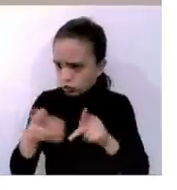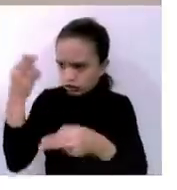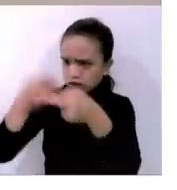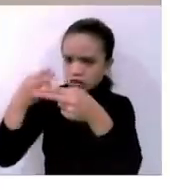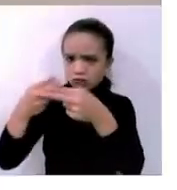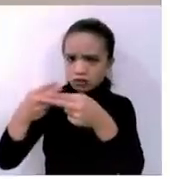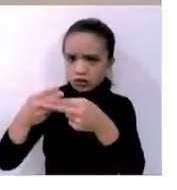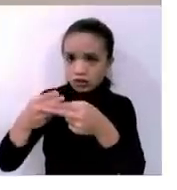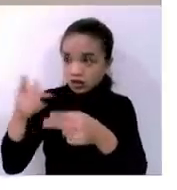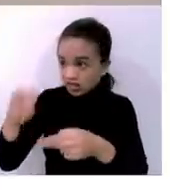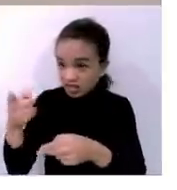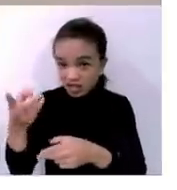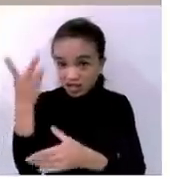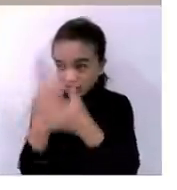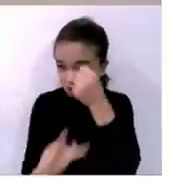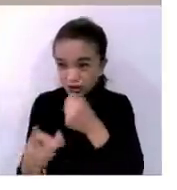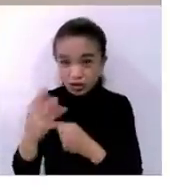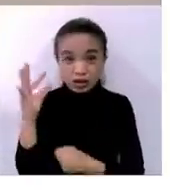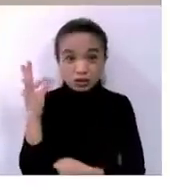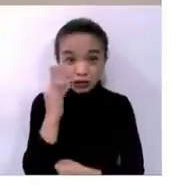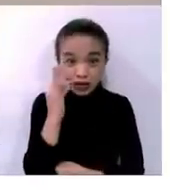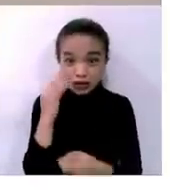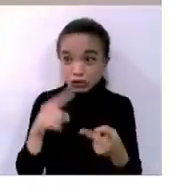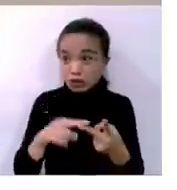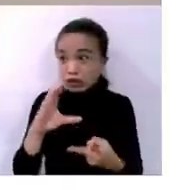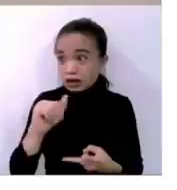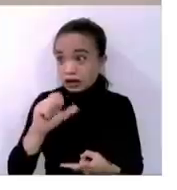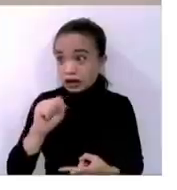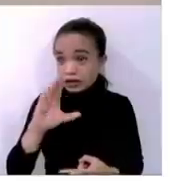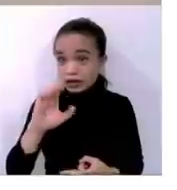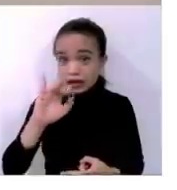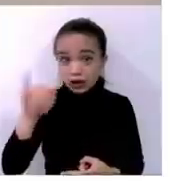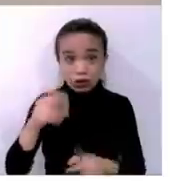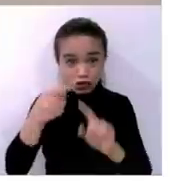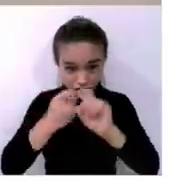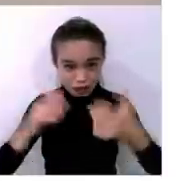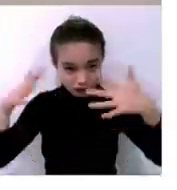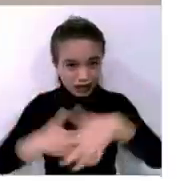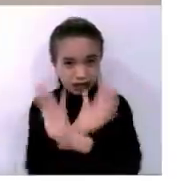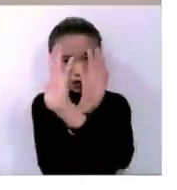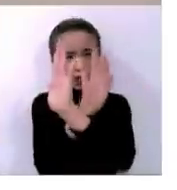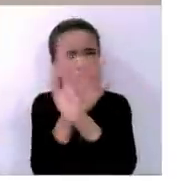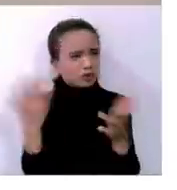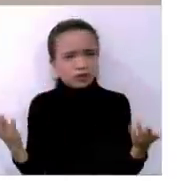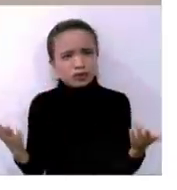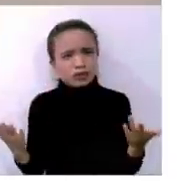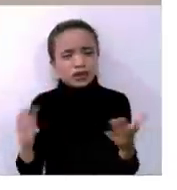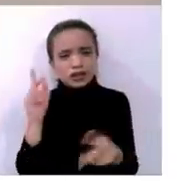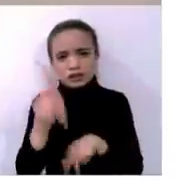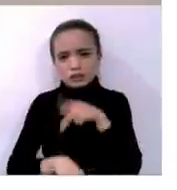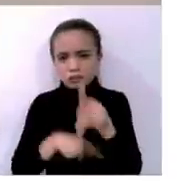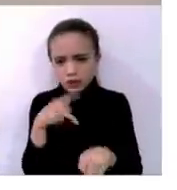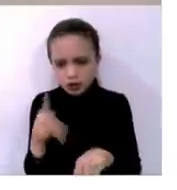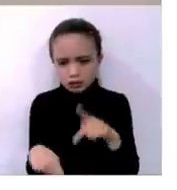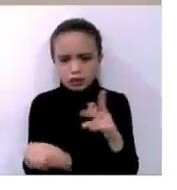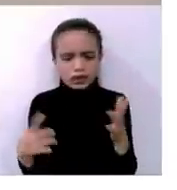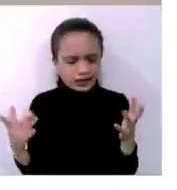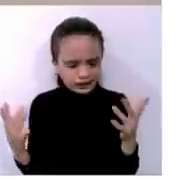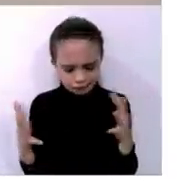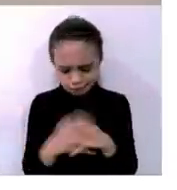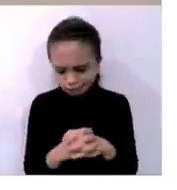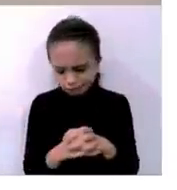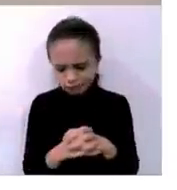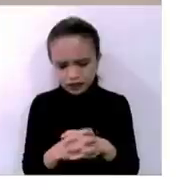from Davao, Ferolino and Casquejo, which is unfortunate. Because then people will conclude that